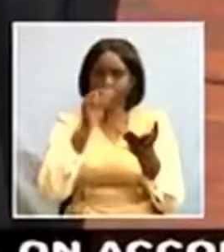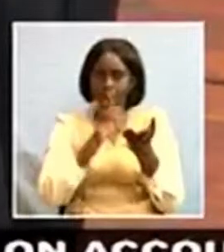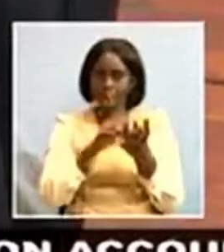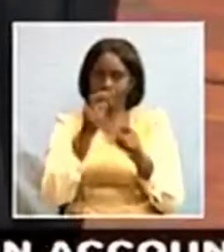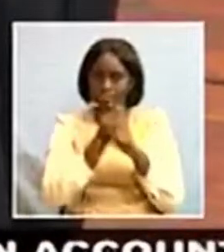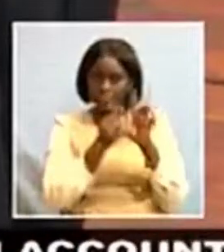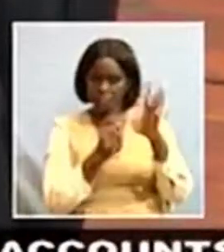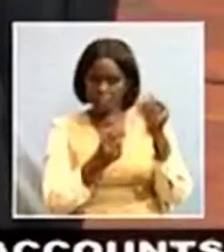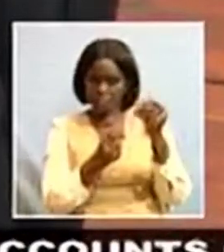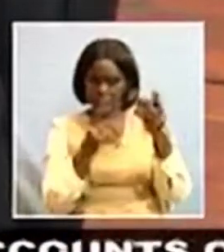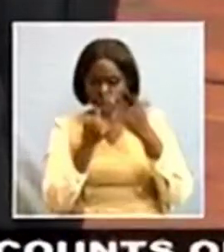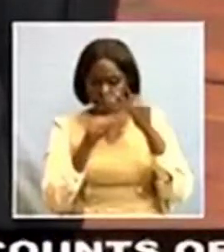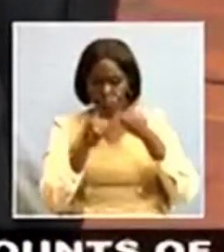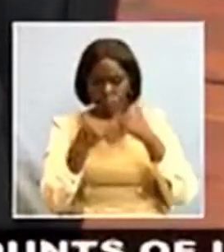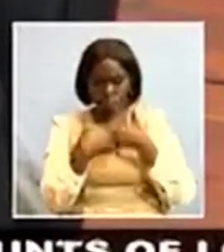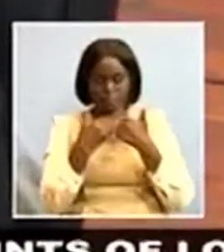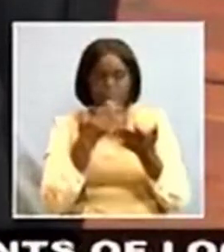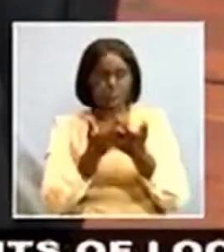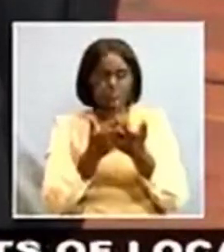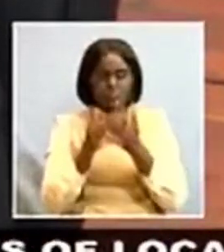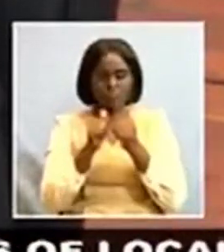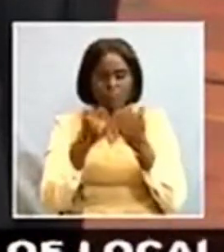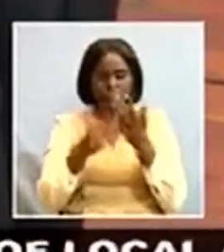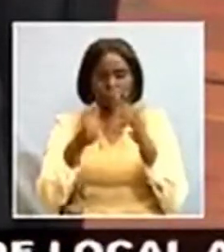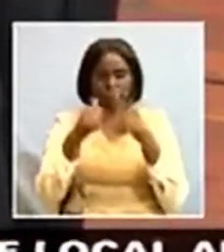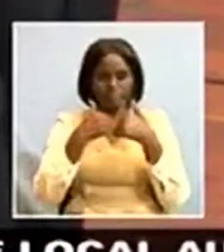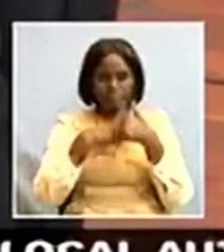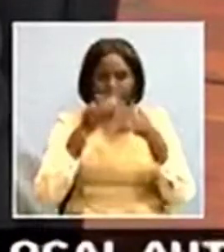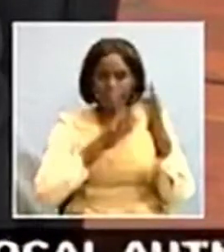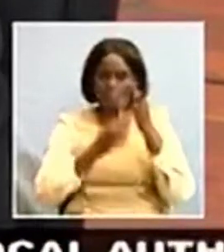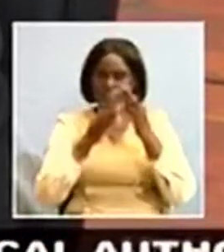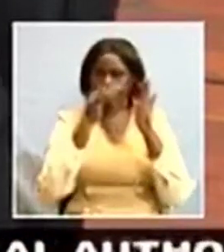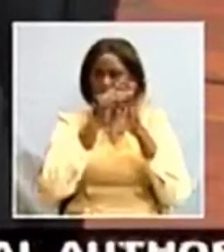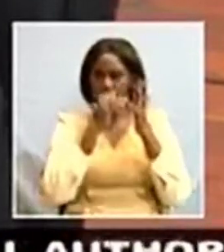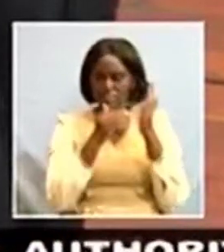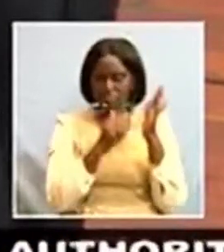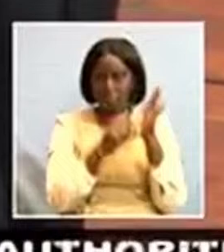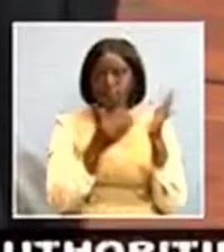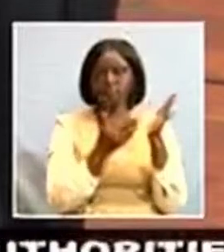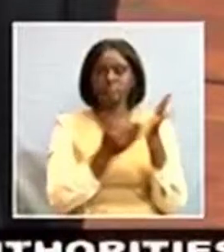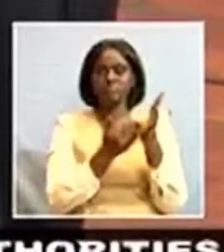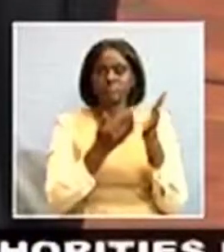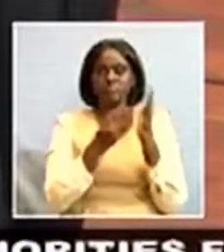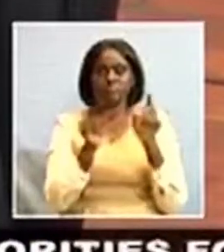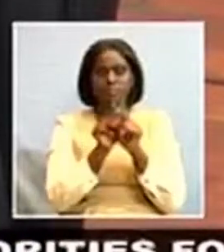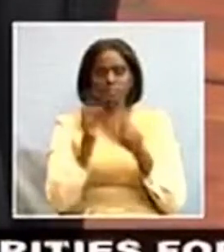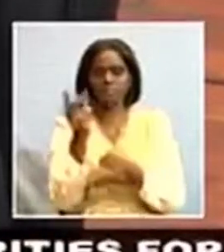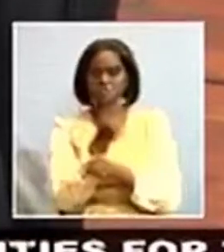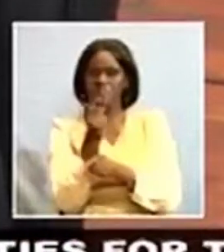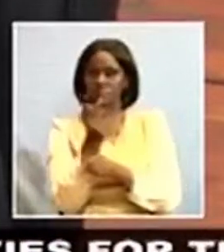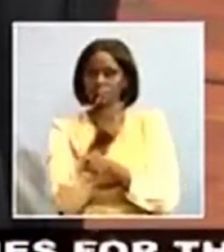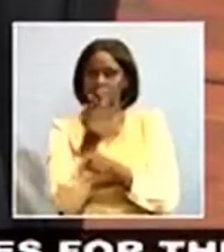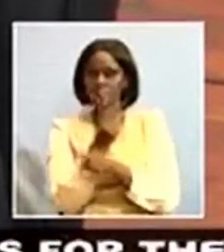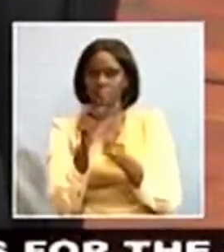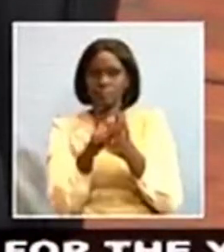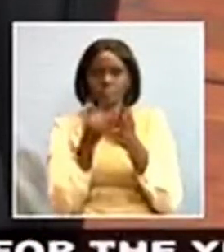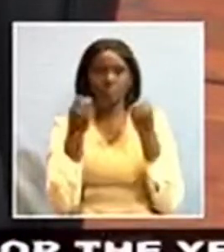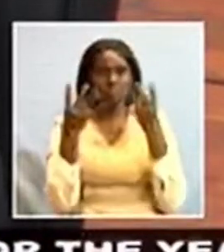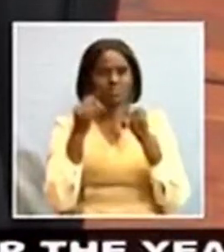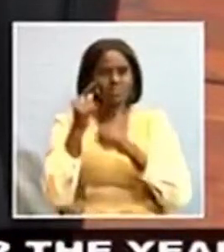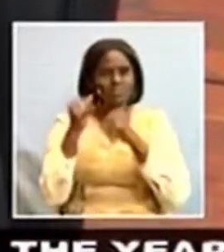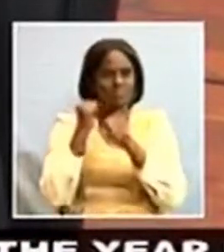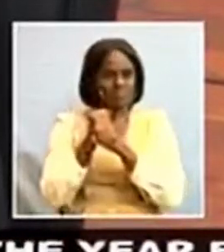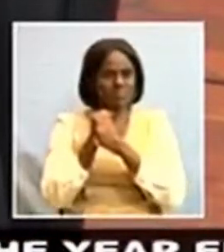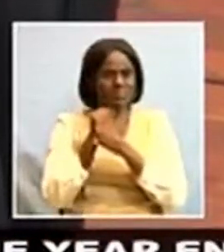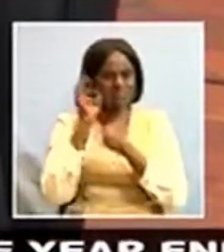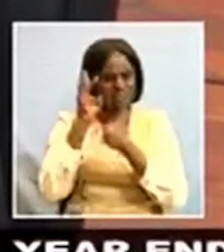from the amounts that we have here, which you have actually tabulated, the two, how many years is